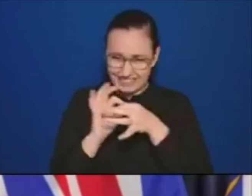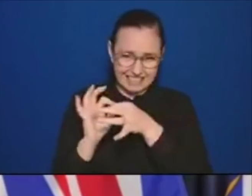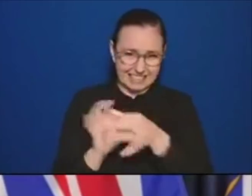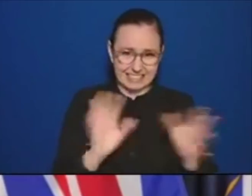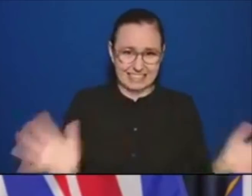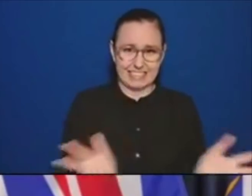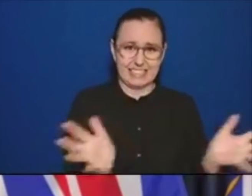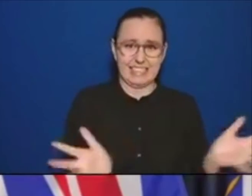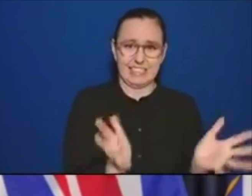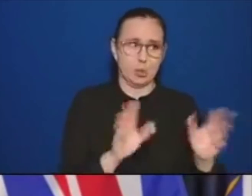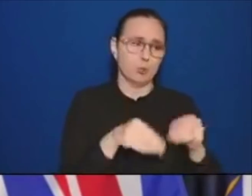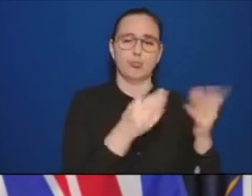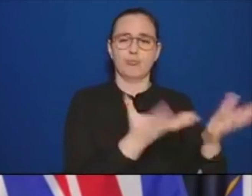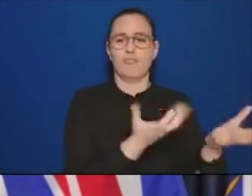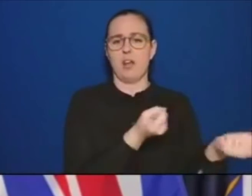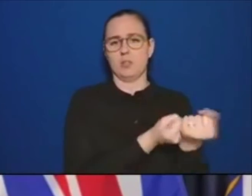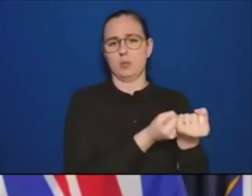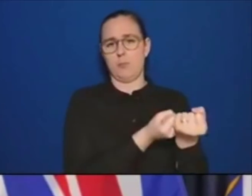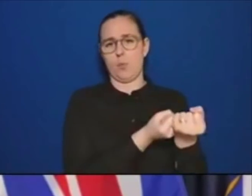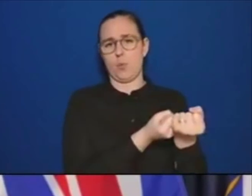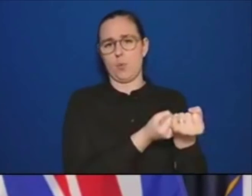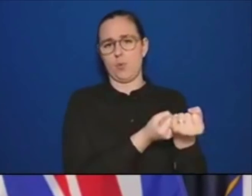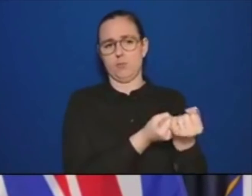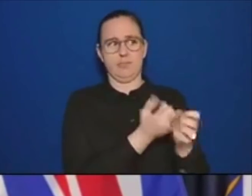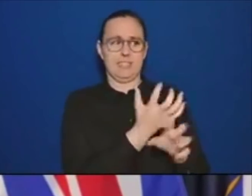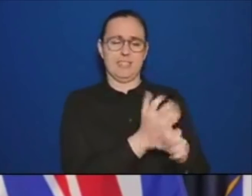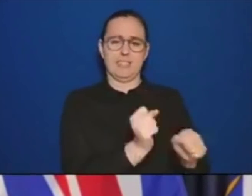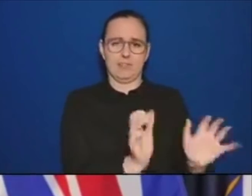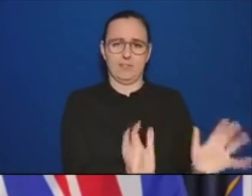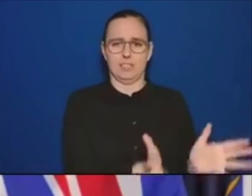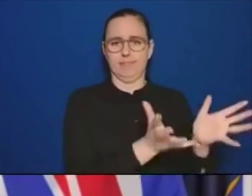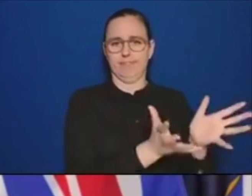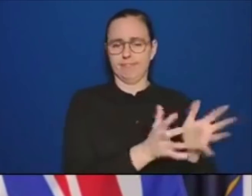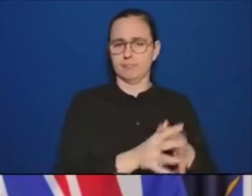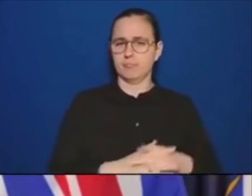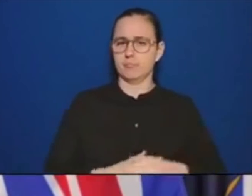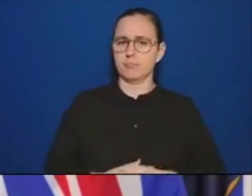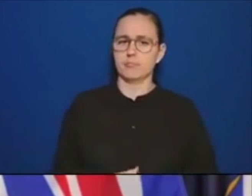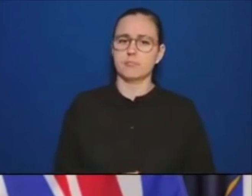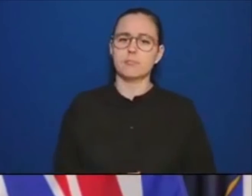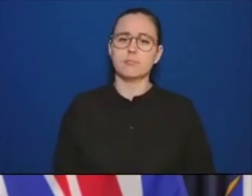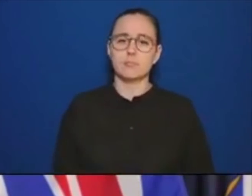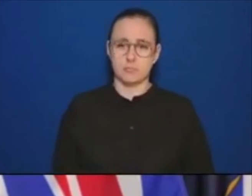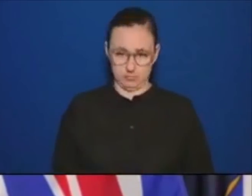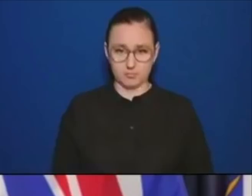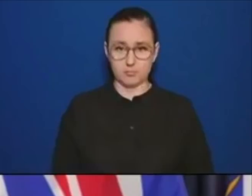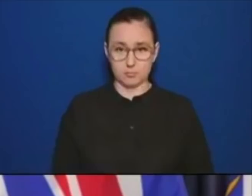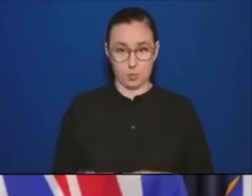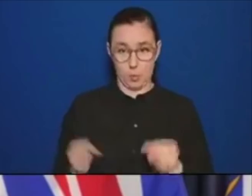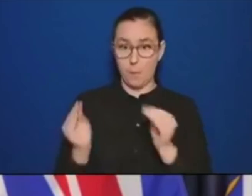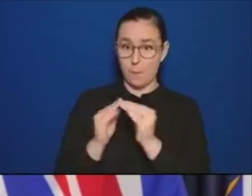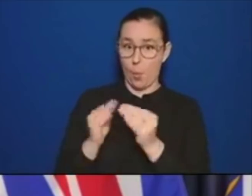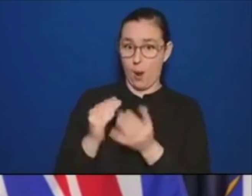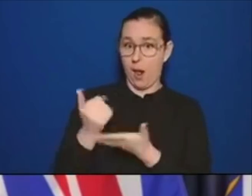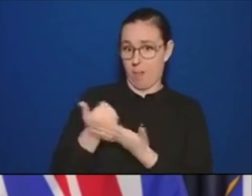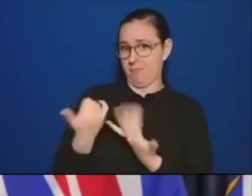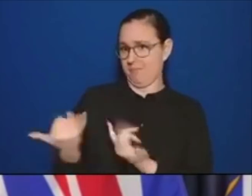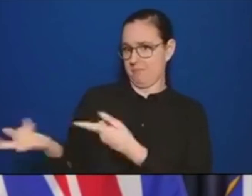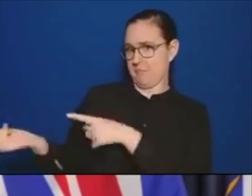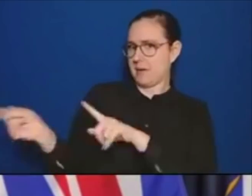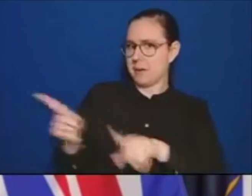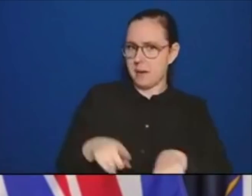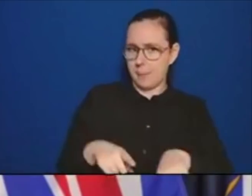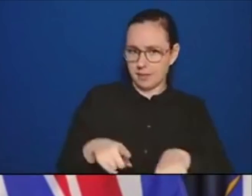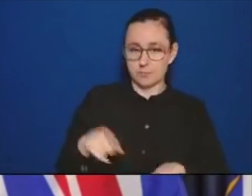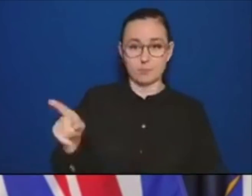need. As announced yesterday, more help is on the way. The province is partnering with the Canadian Red Cross